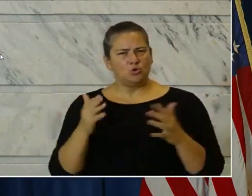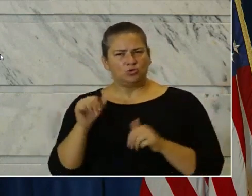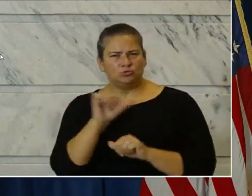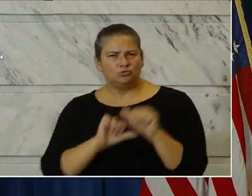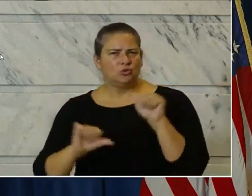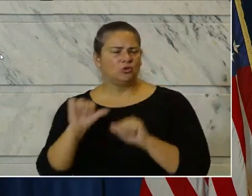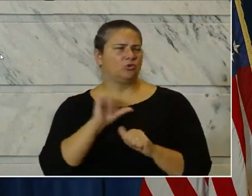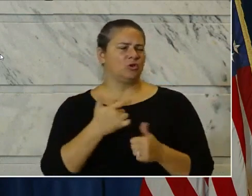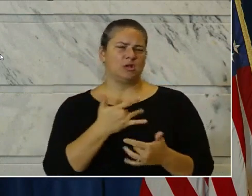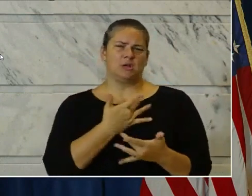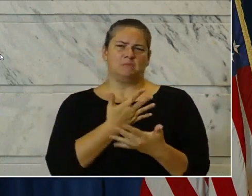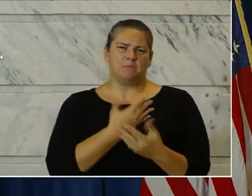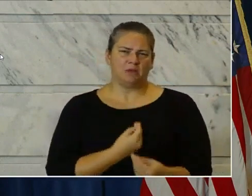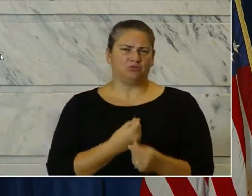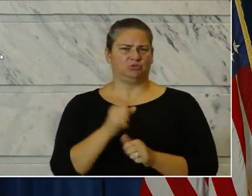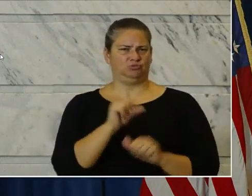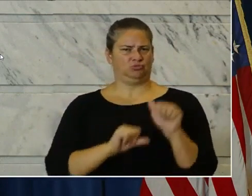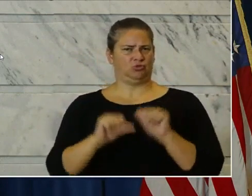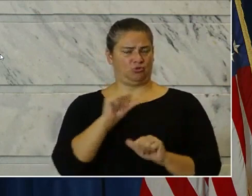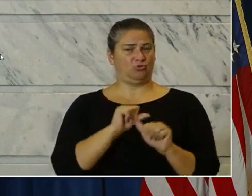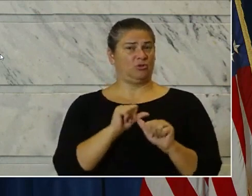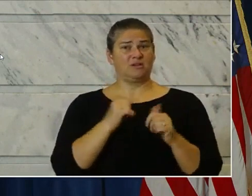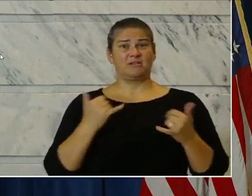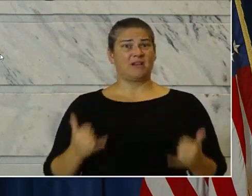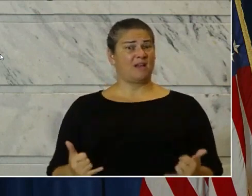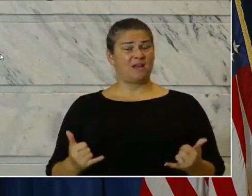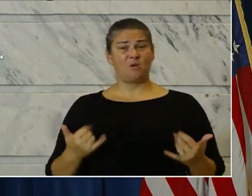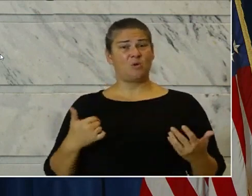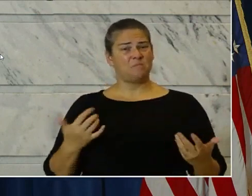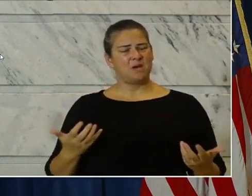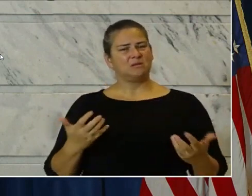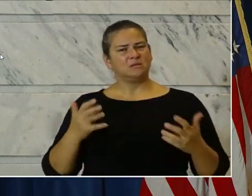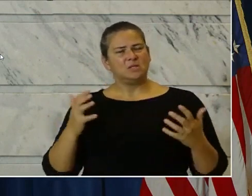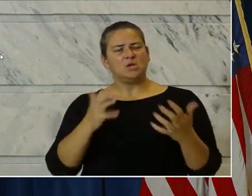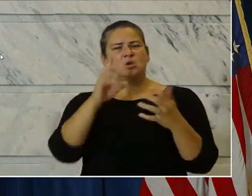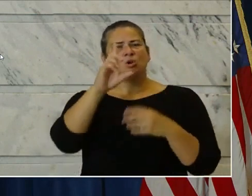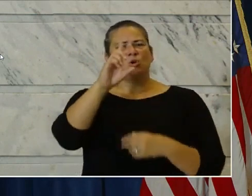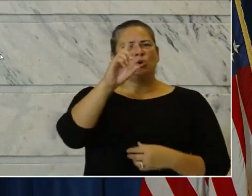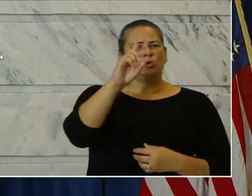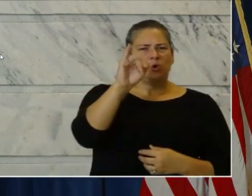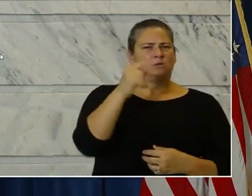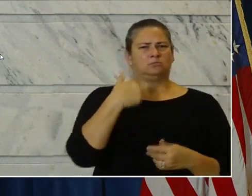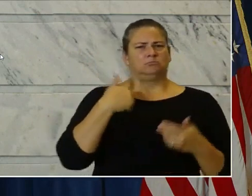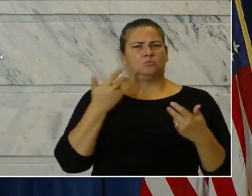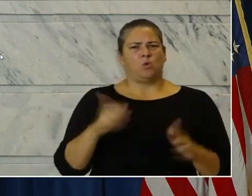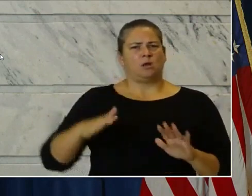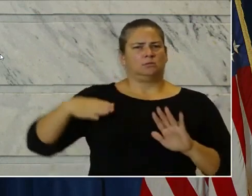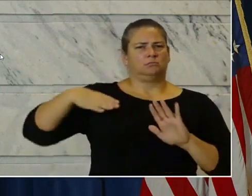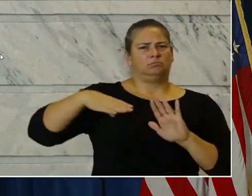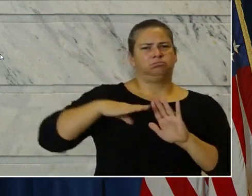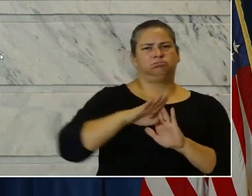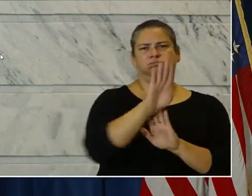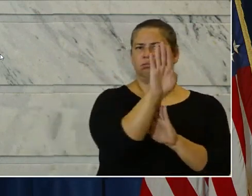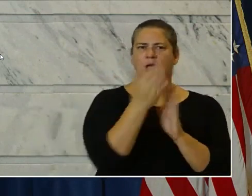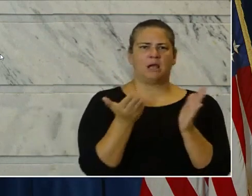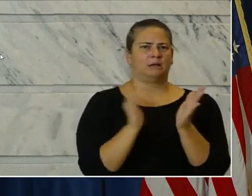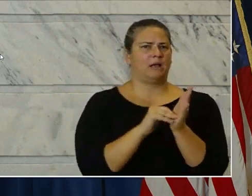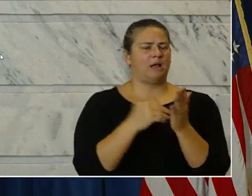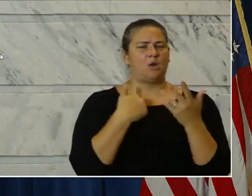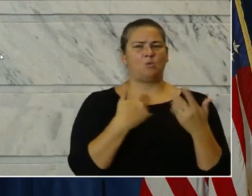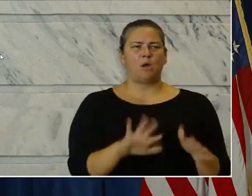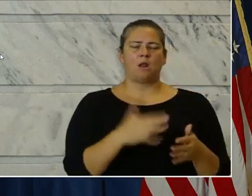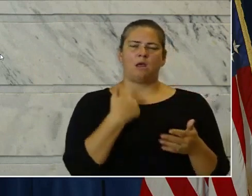to show compassion to each other. But let's step up and show the urgency we need so we don't have another escalation, so it doesn't impact our